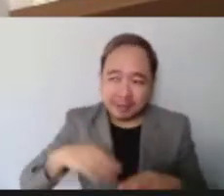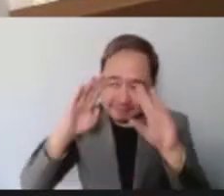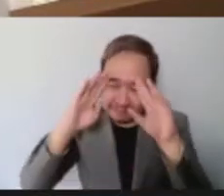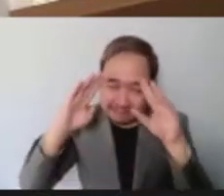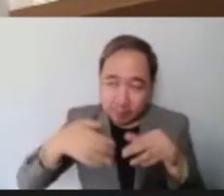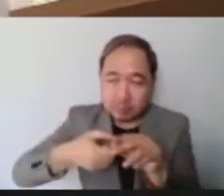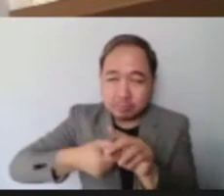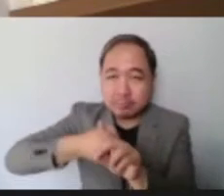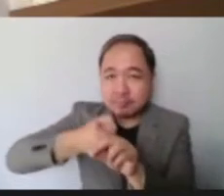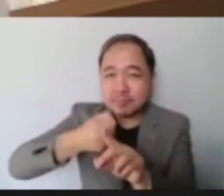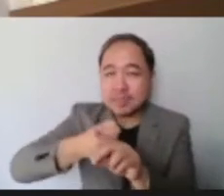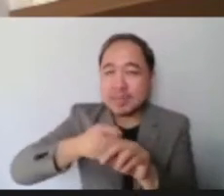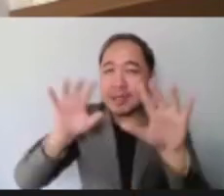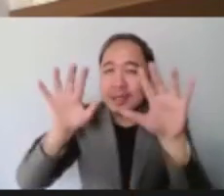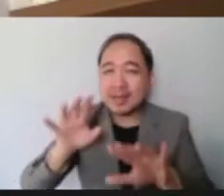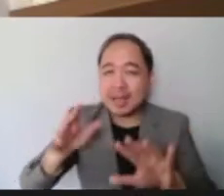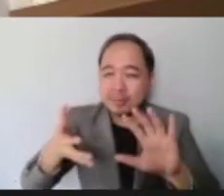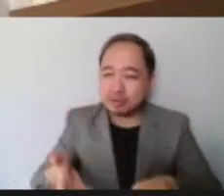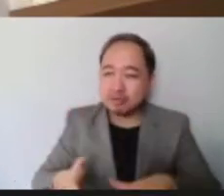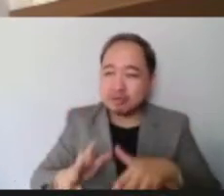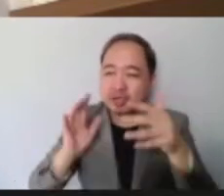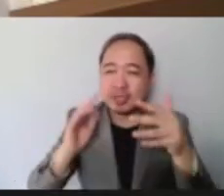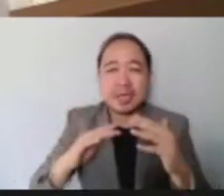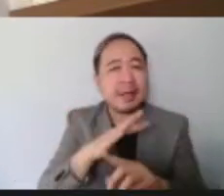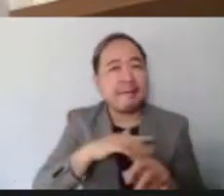sunny and I said